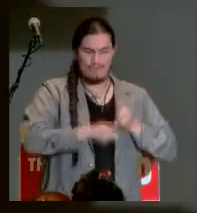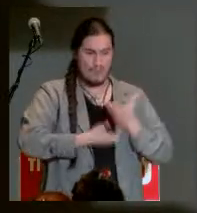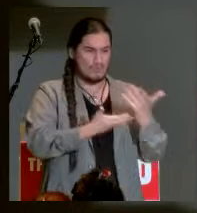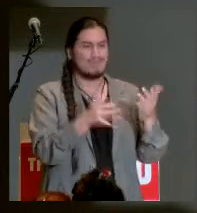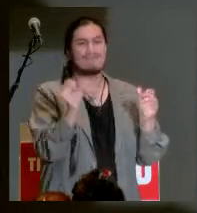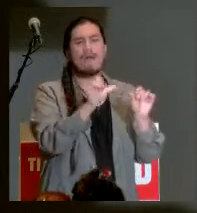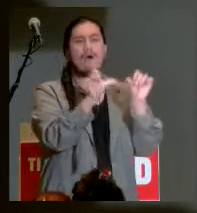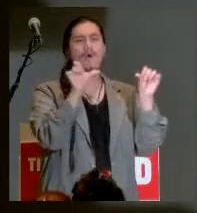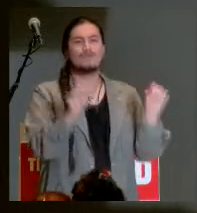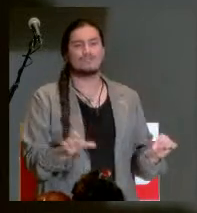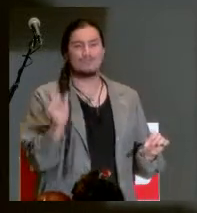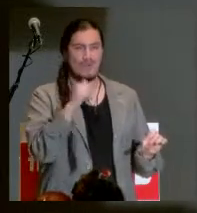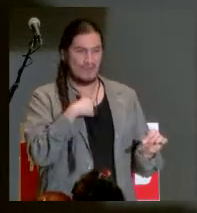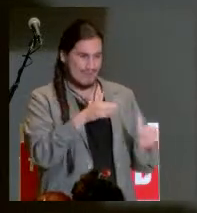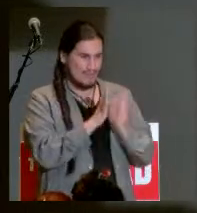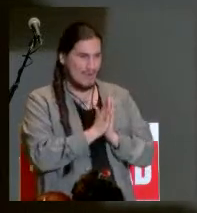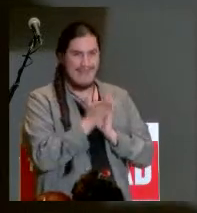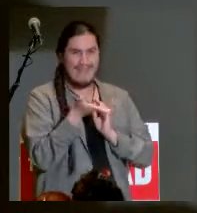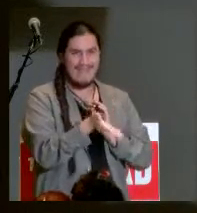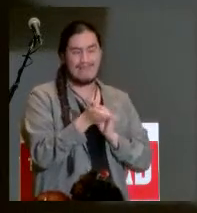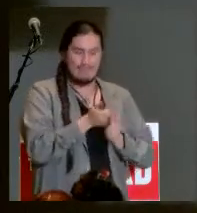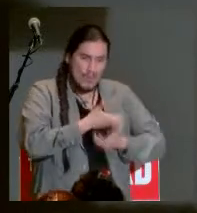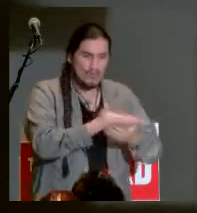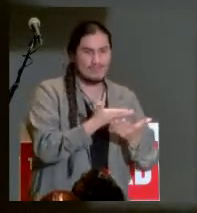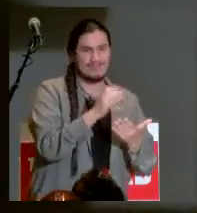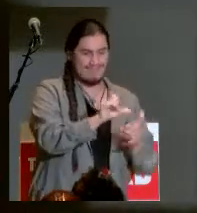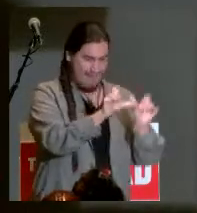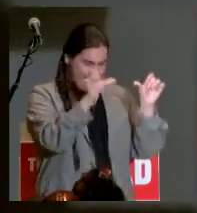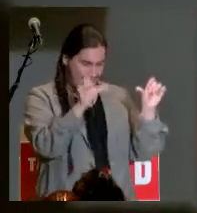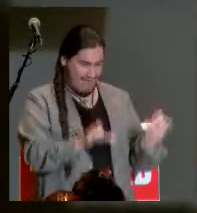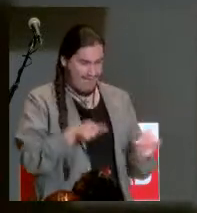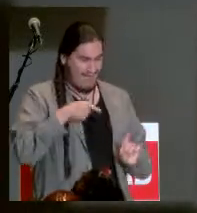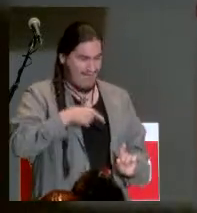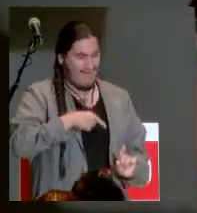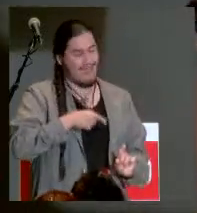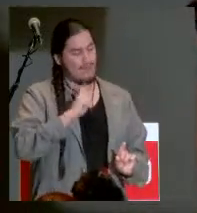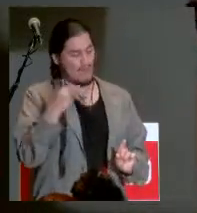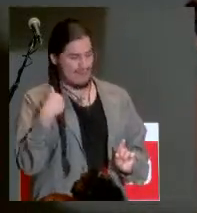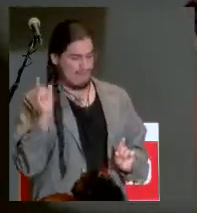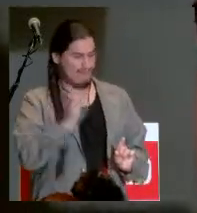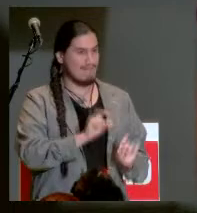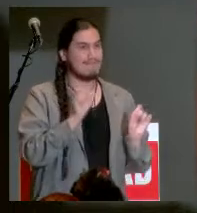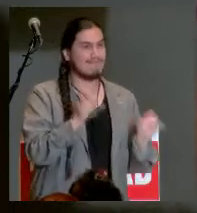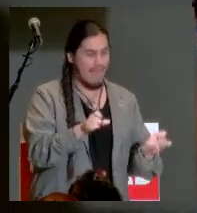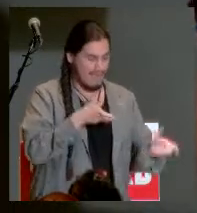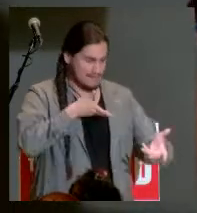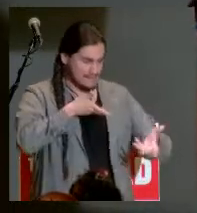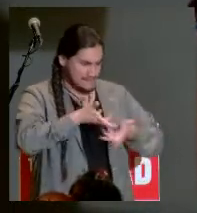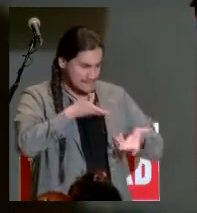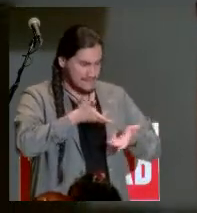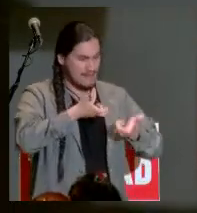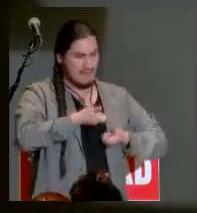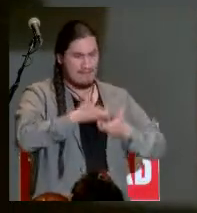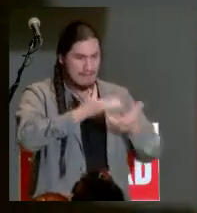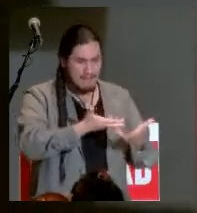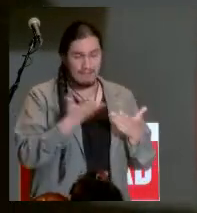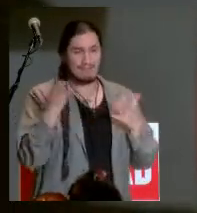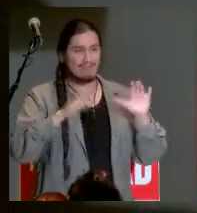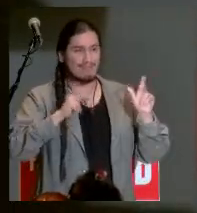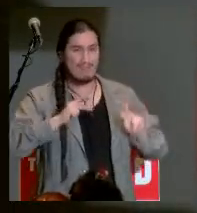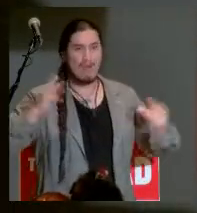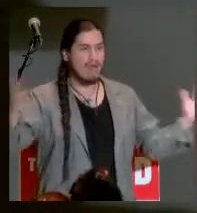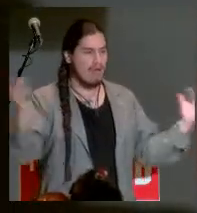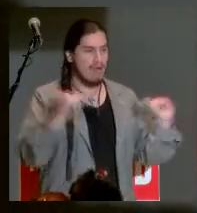the place where we pray. Yep. Like poetry is the place where we pray and where we can convene and we can bring people into it as